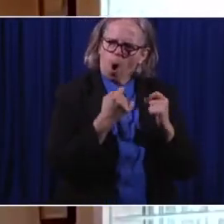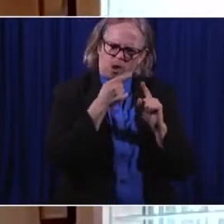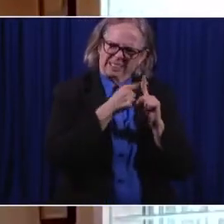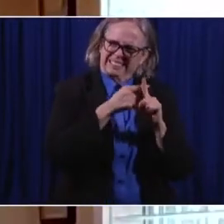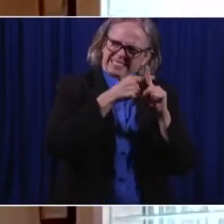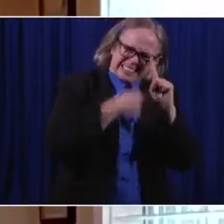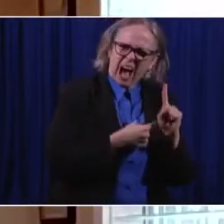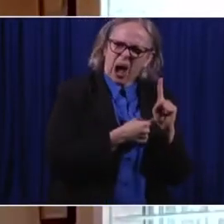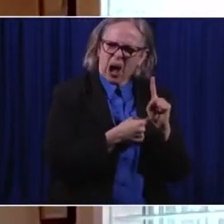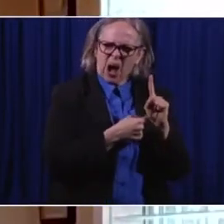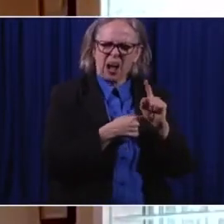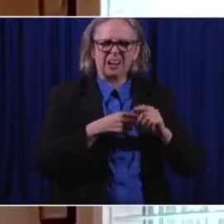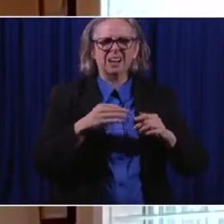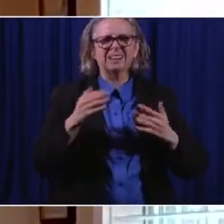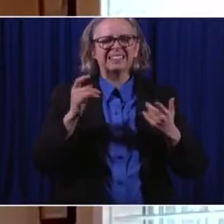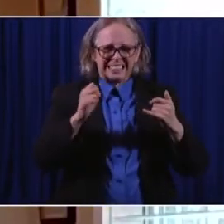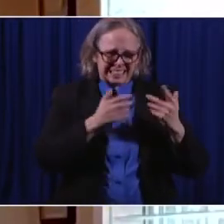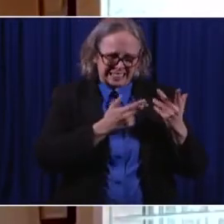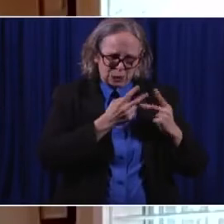deployed. And